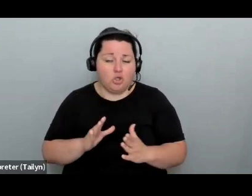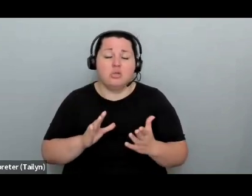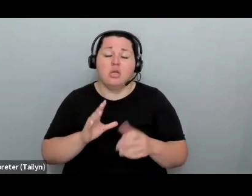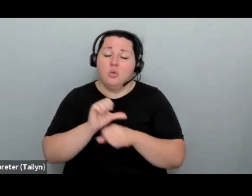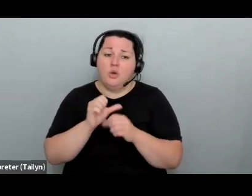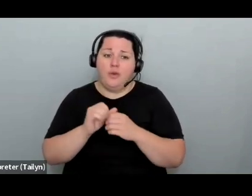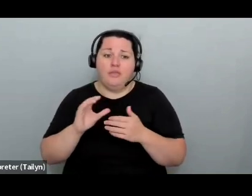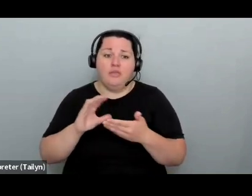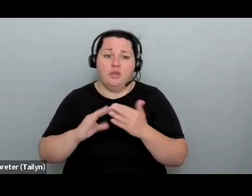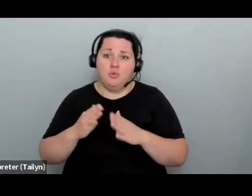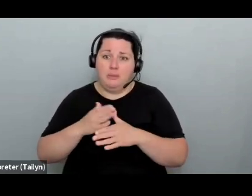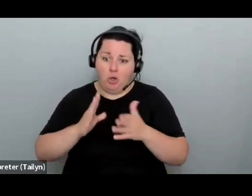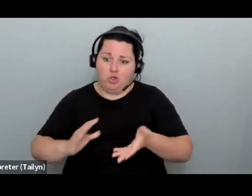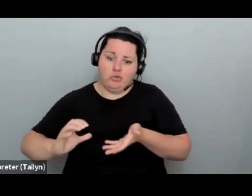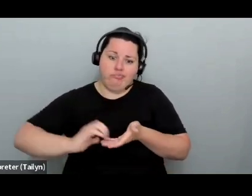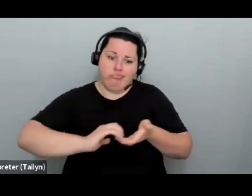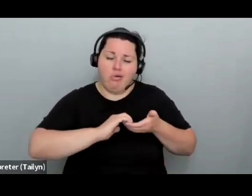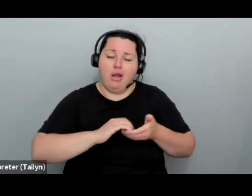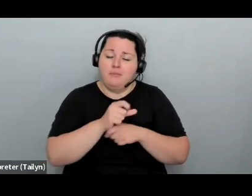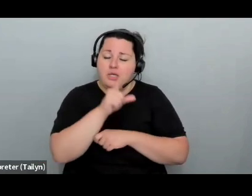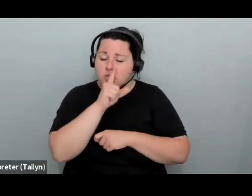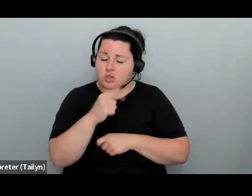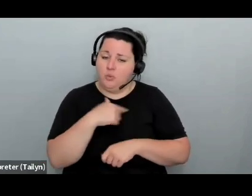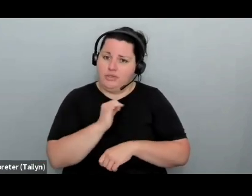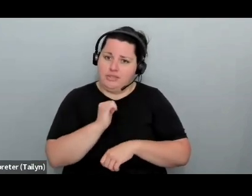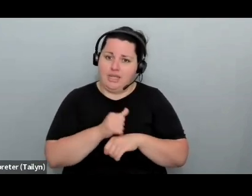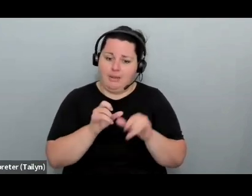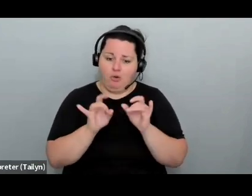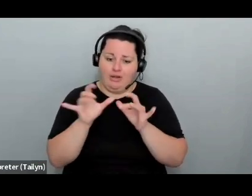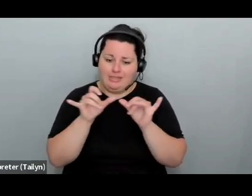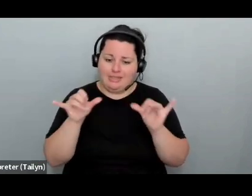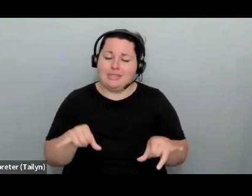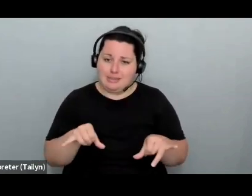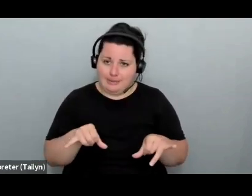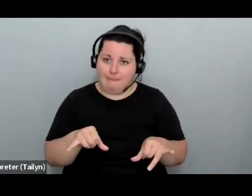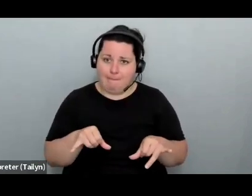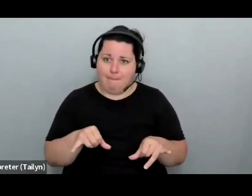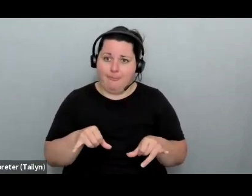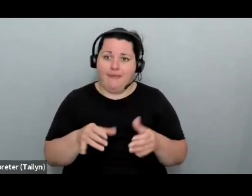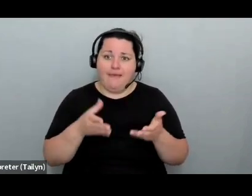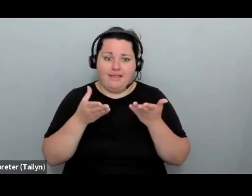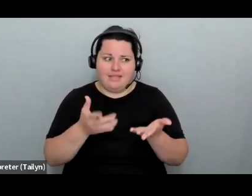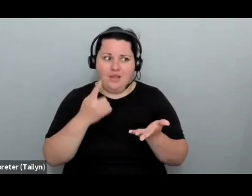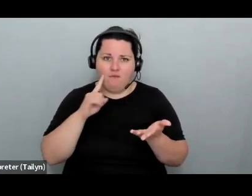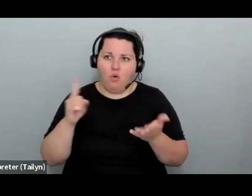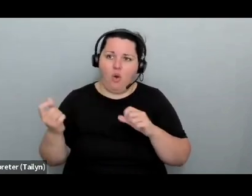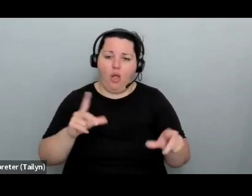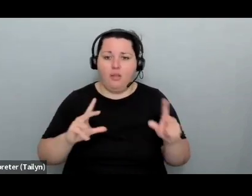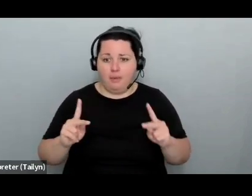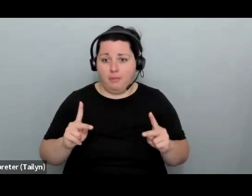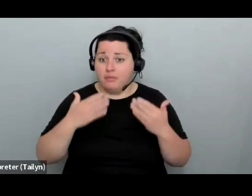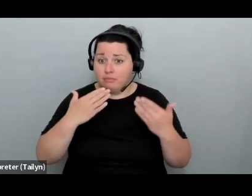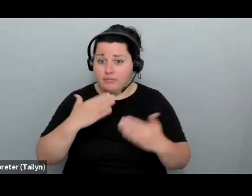your community partners in order to make sure that we create a crisis system that exists for all of us. Thank